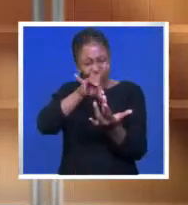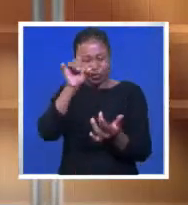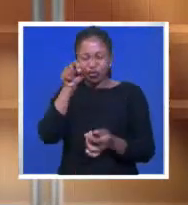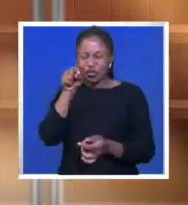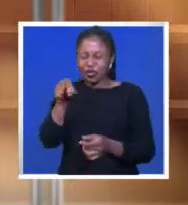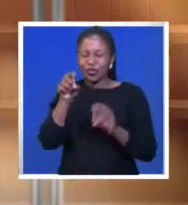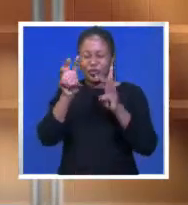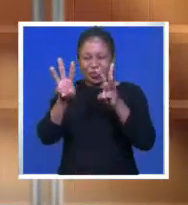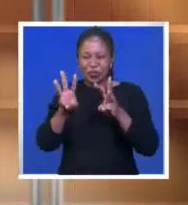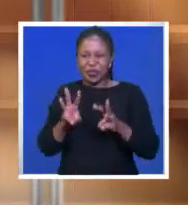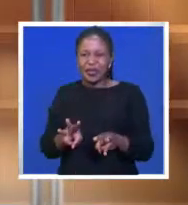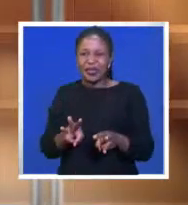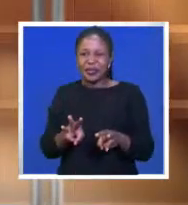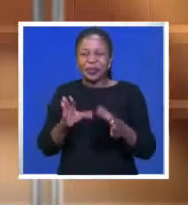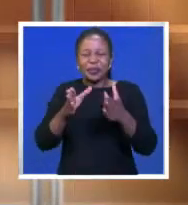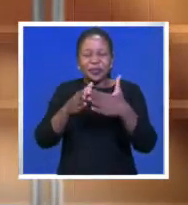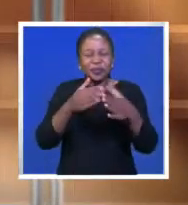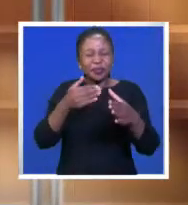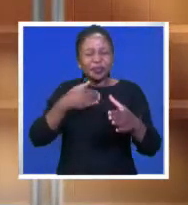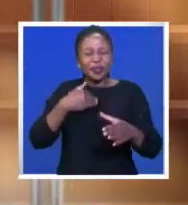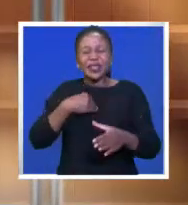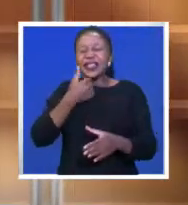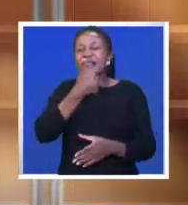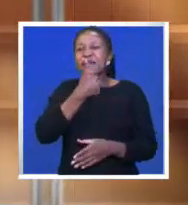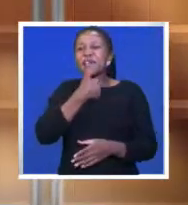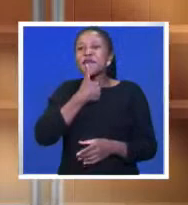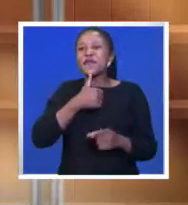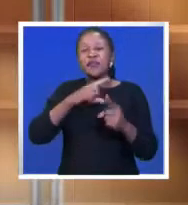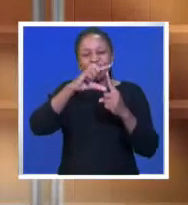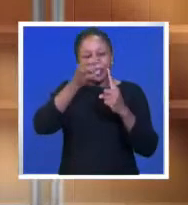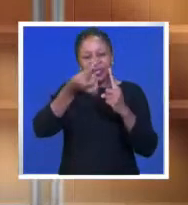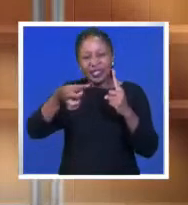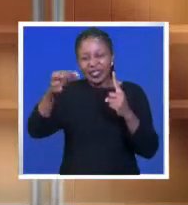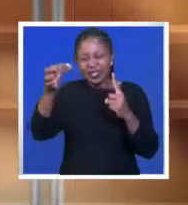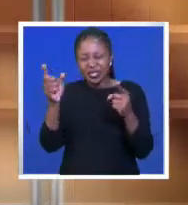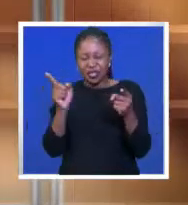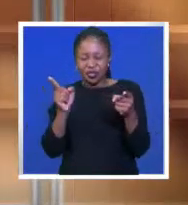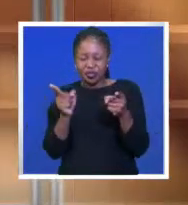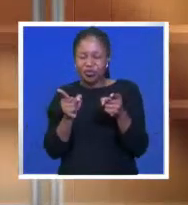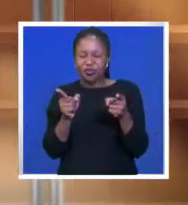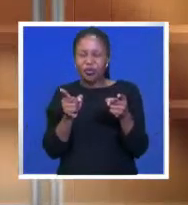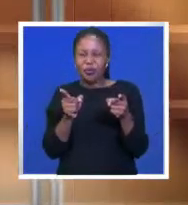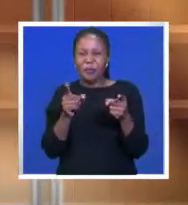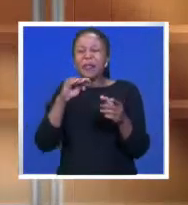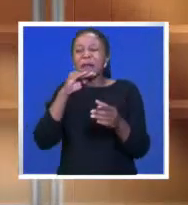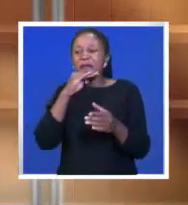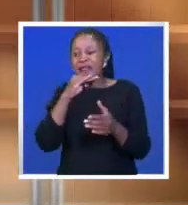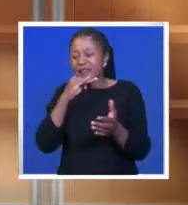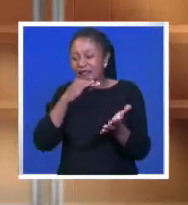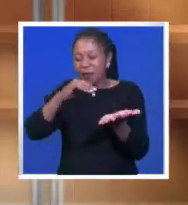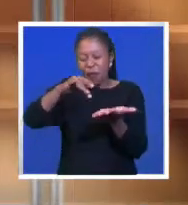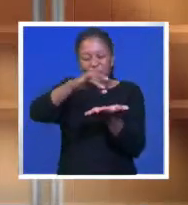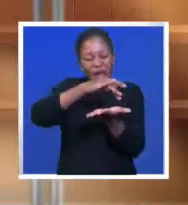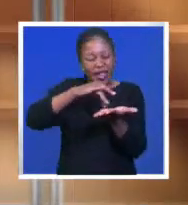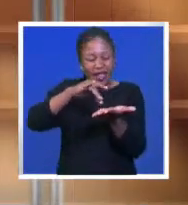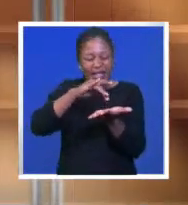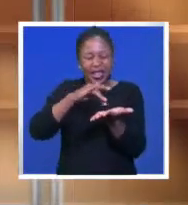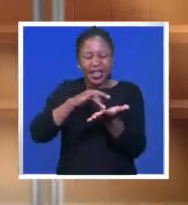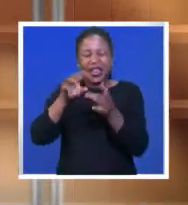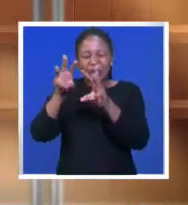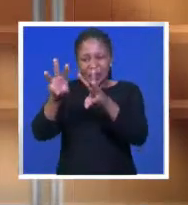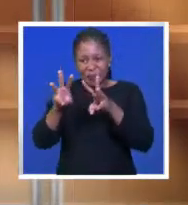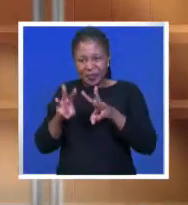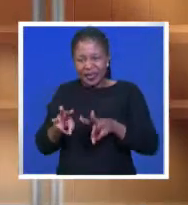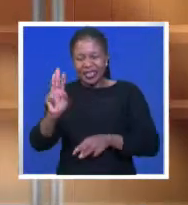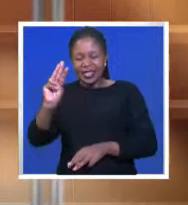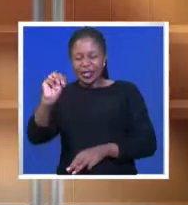a phrase, my dear Lena. So within sight of Marseilles is the response. Let's move on.